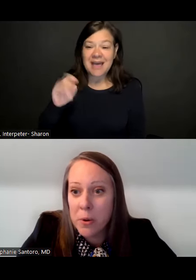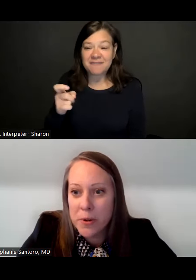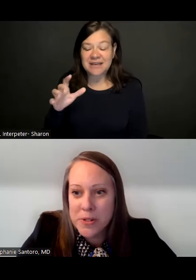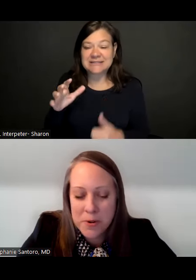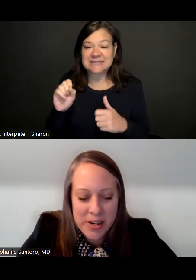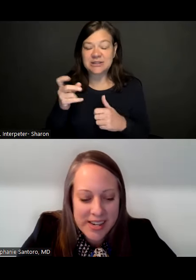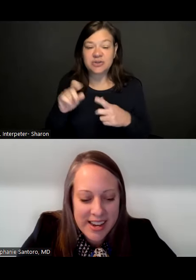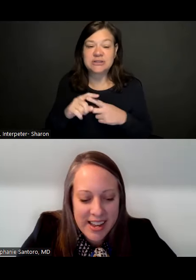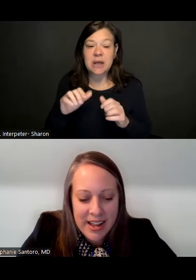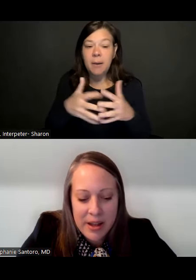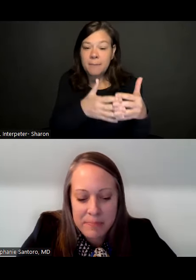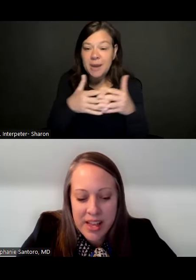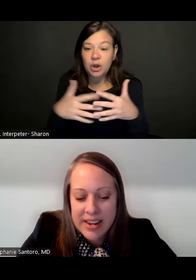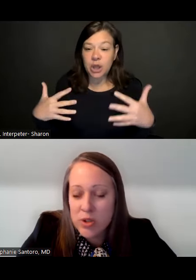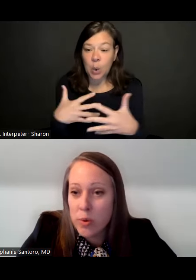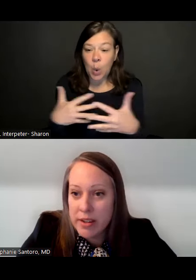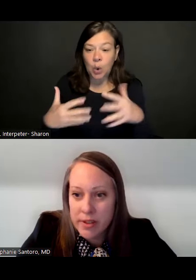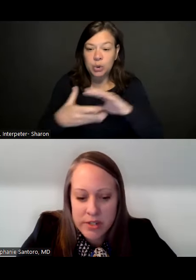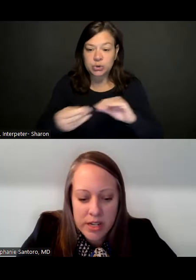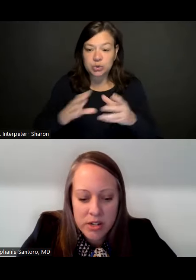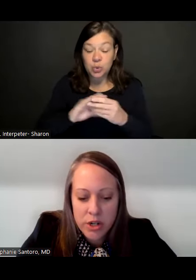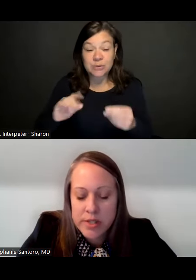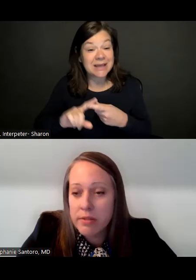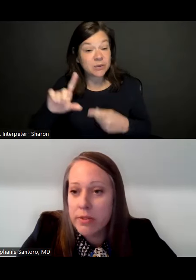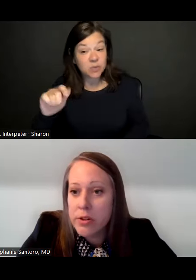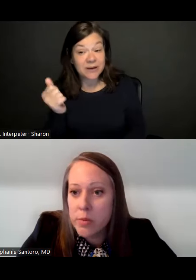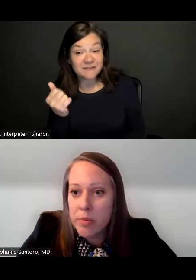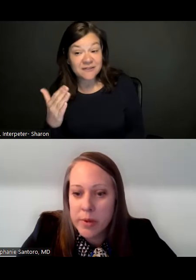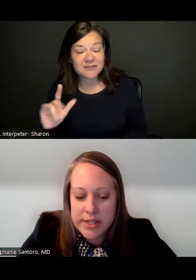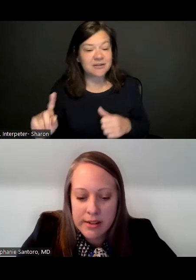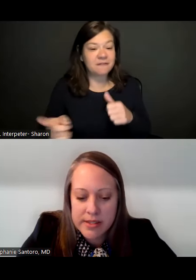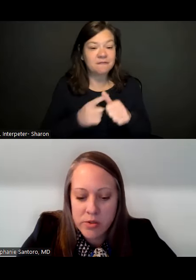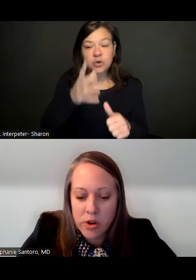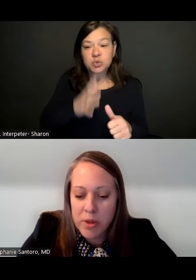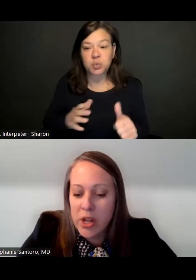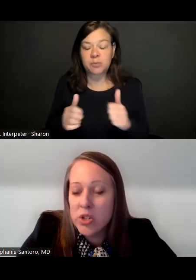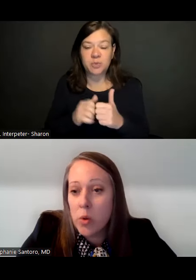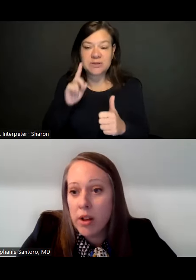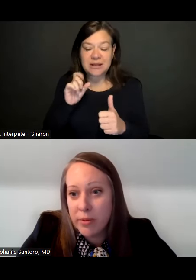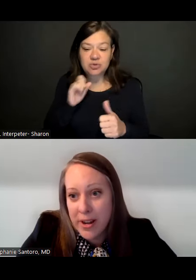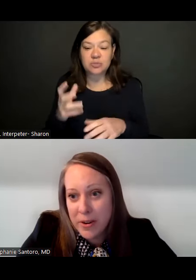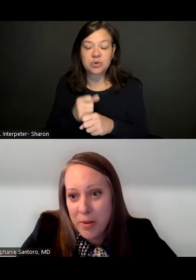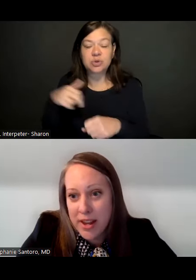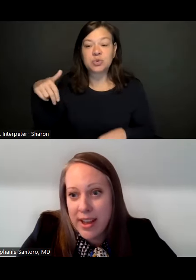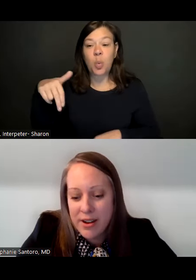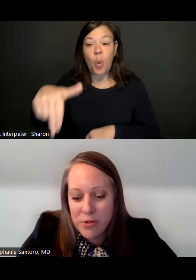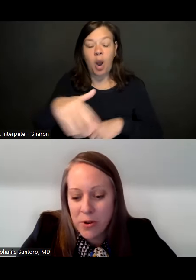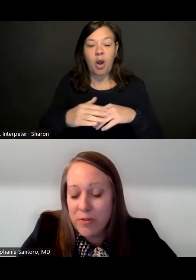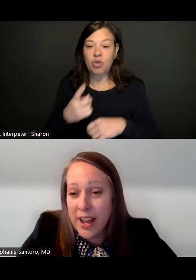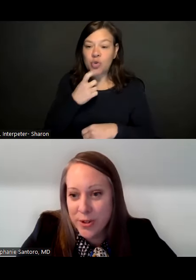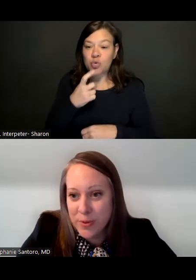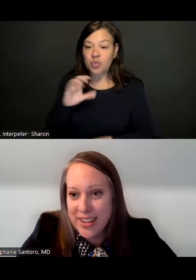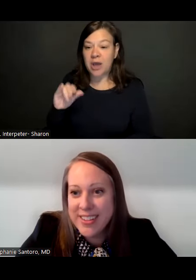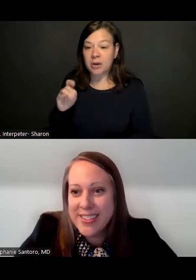American Horror Story. And in 2015, she was the first woman with Down syndrome to walk the red carpet at New